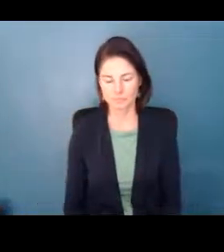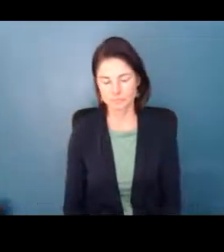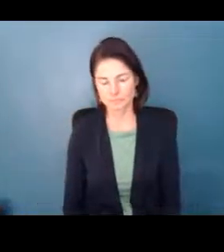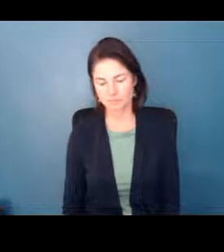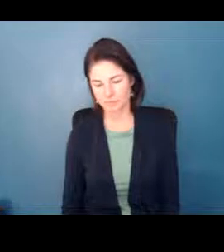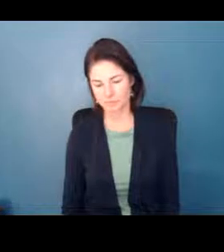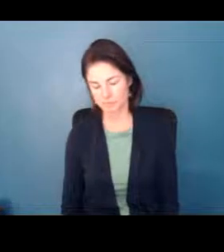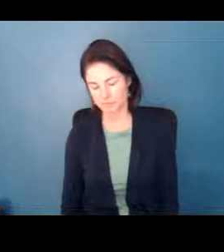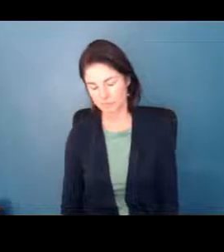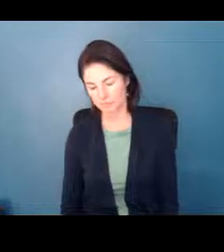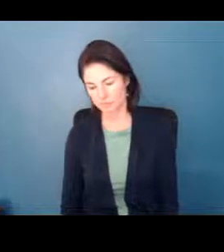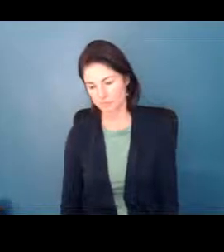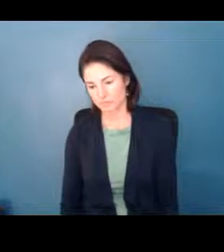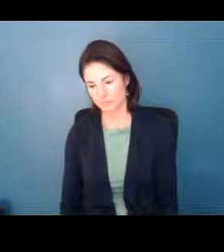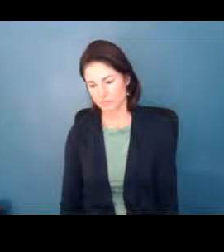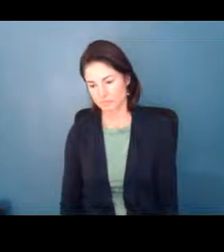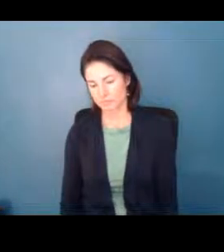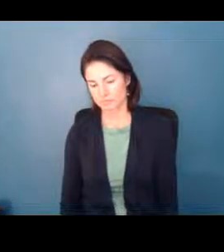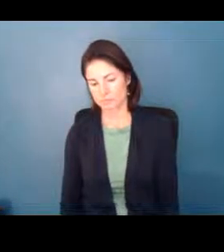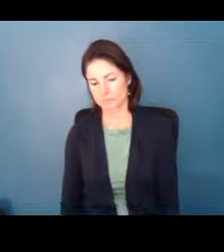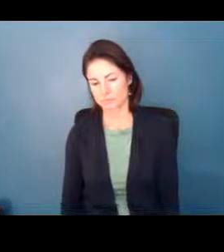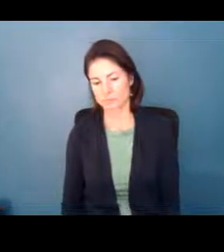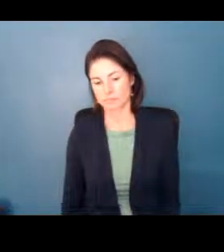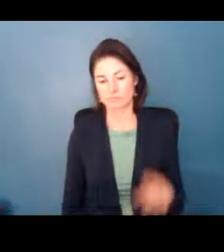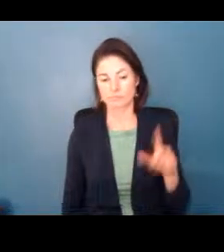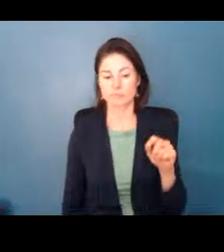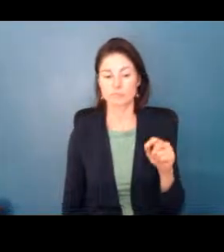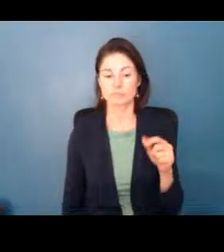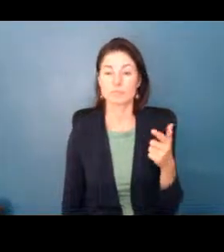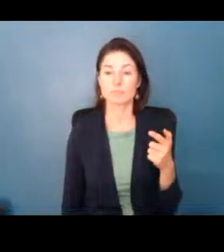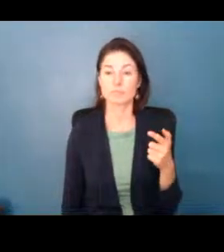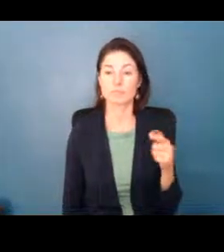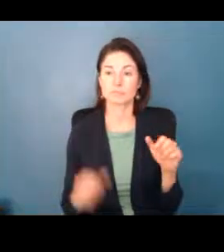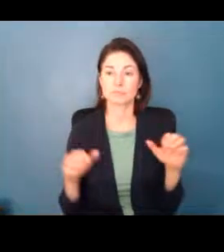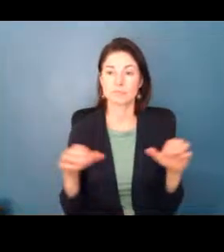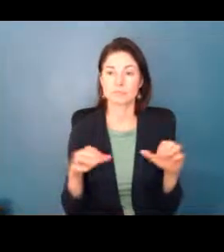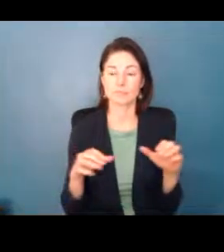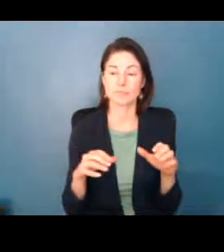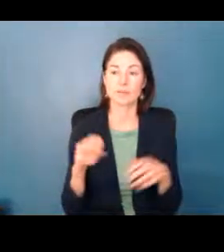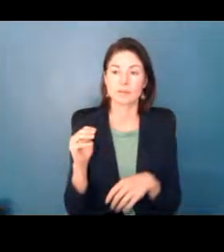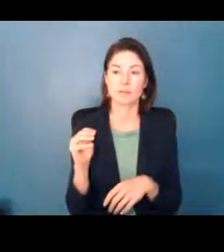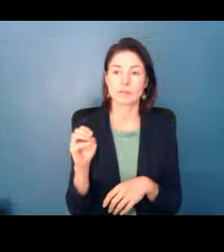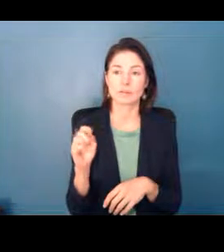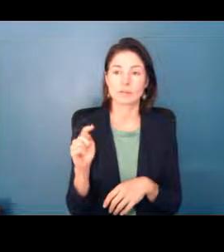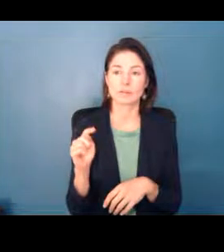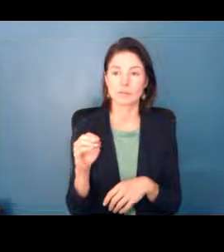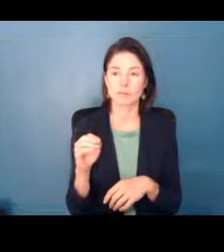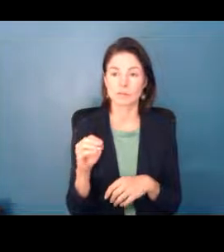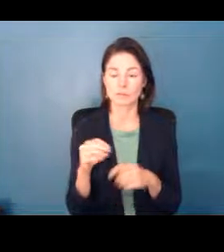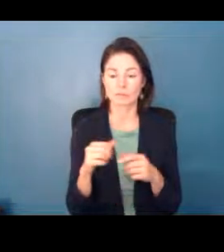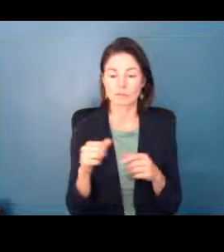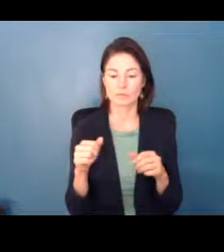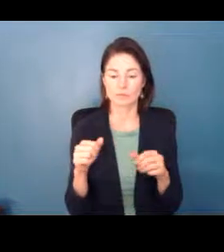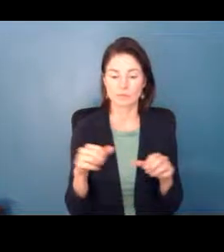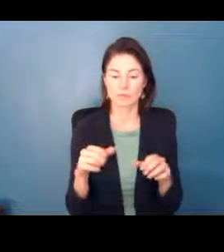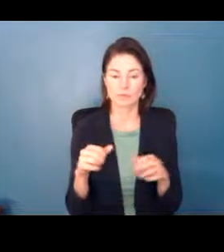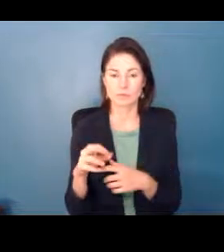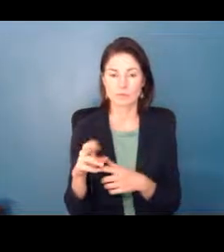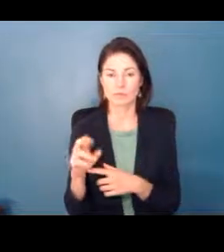to the 2021 Active Transportation Planning Metropolitan Planning Organization component and SCAG's regional component